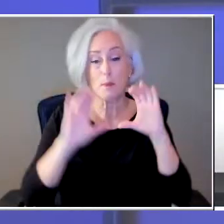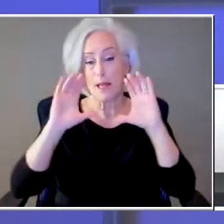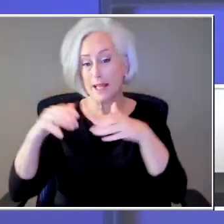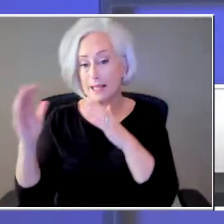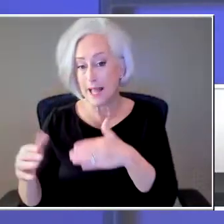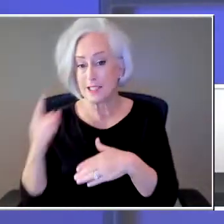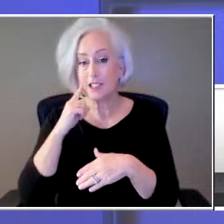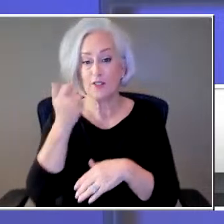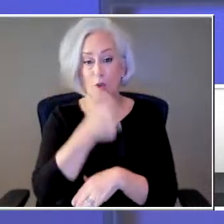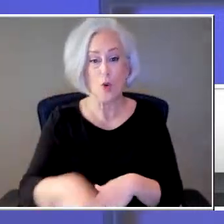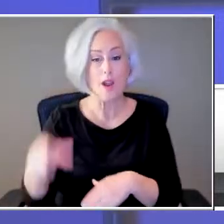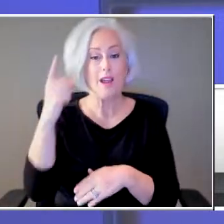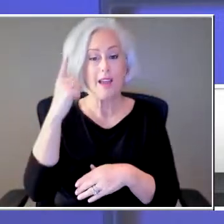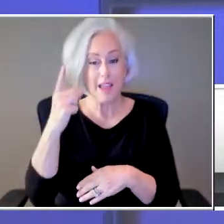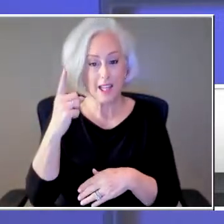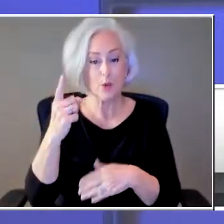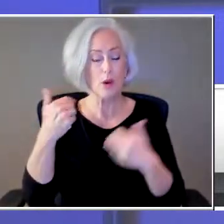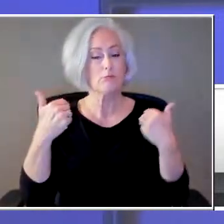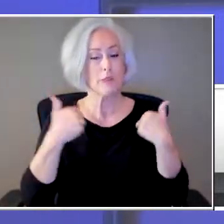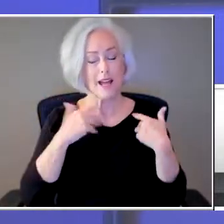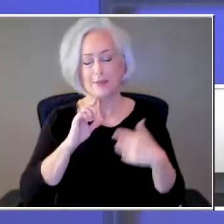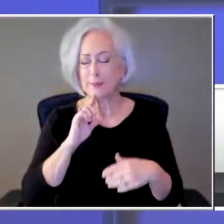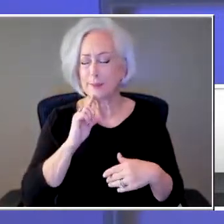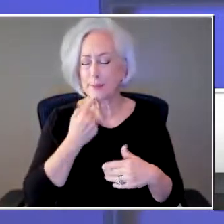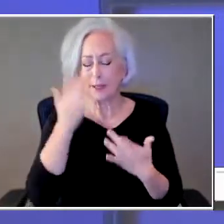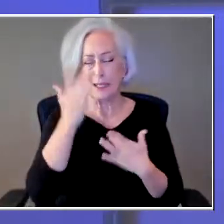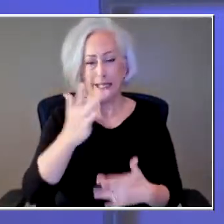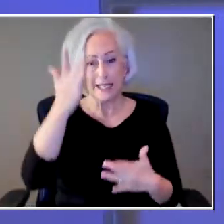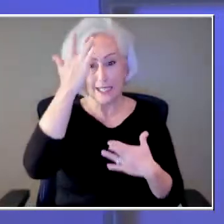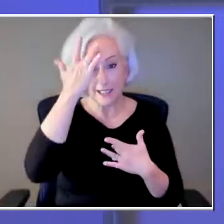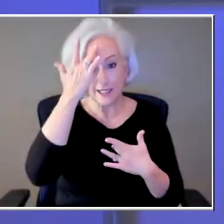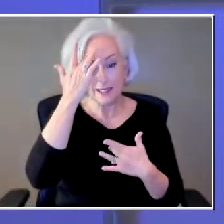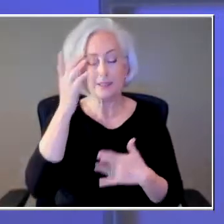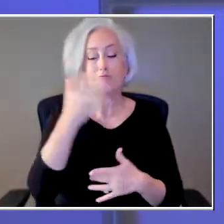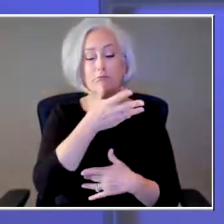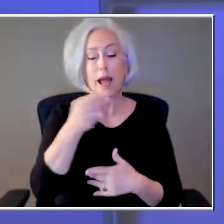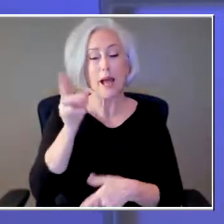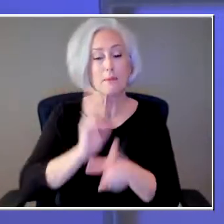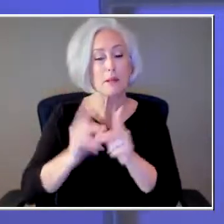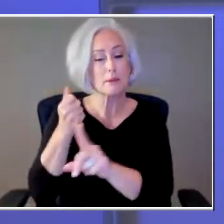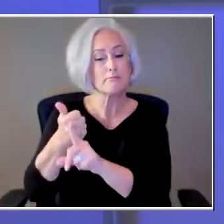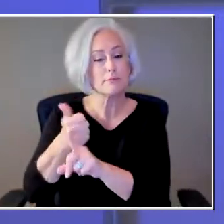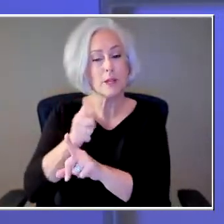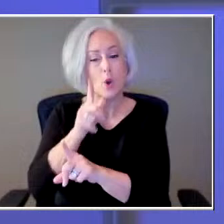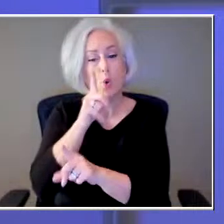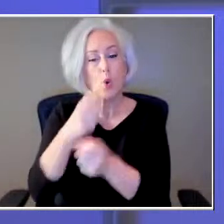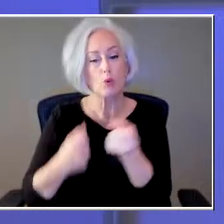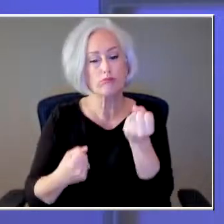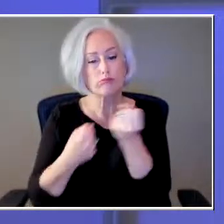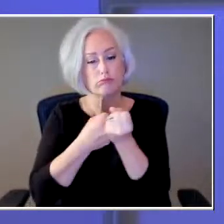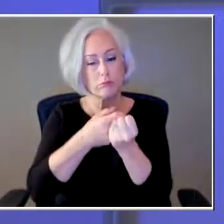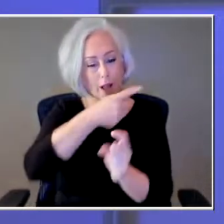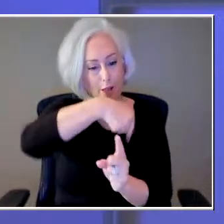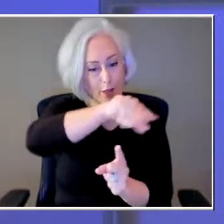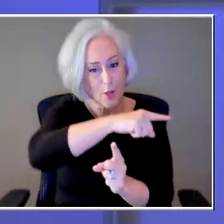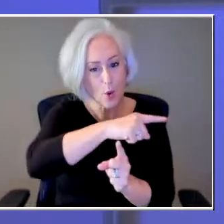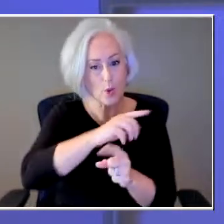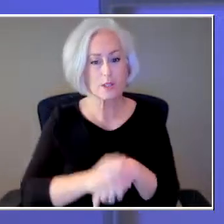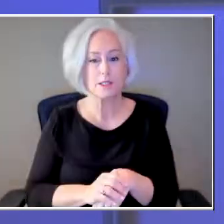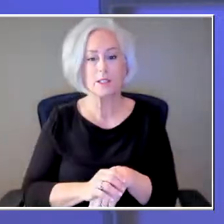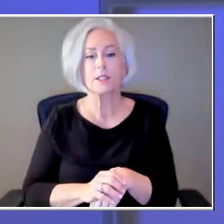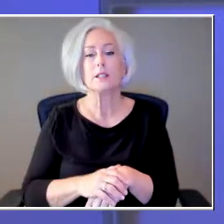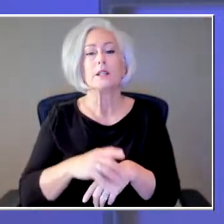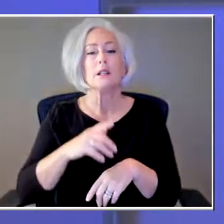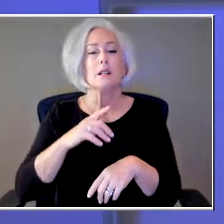physical illness and their supporters. And we have a ton of Zoom classes. That was a COVID change, and for the better because we're reaching more people.